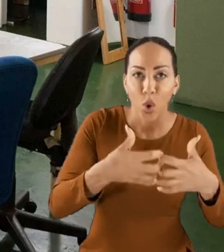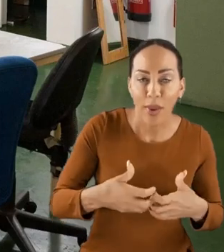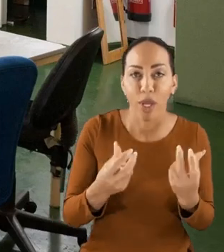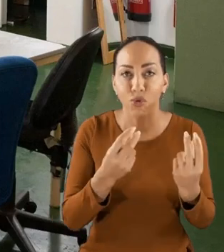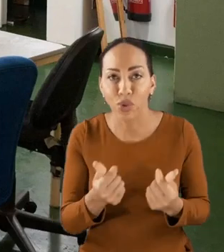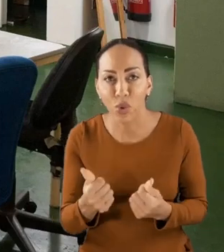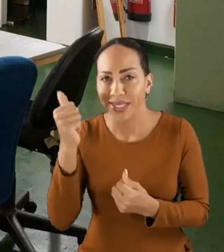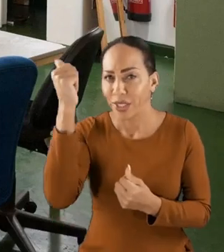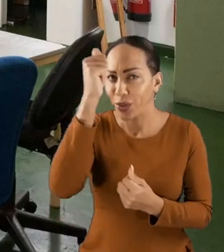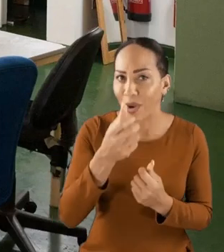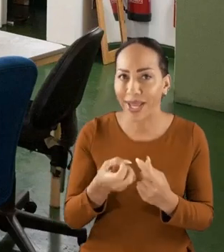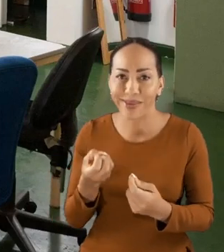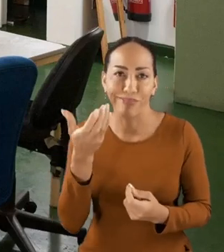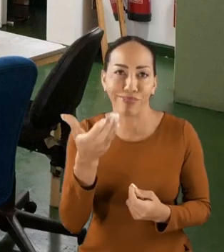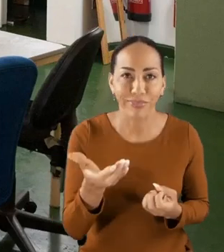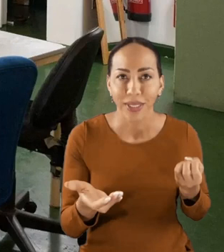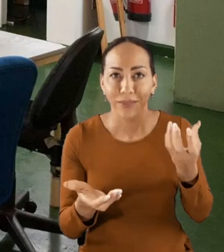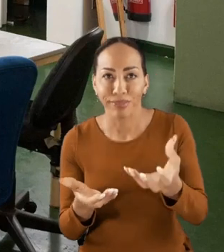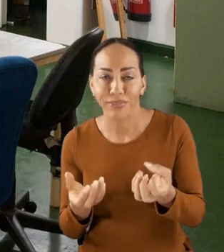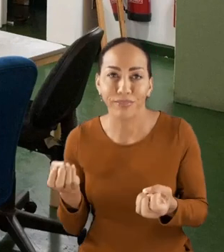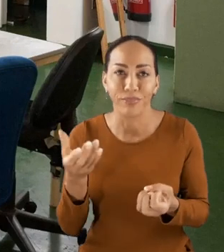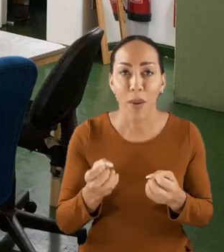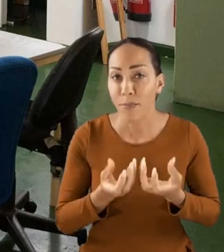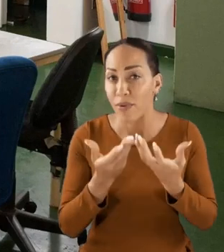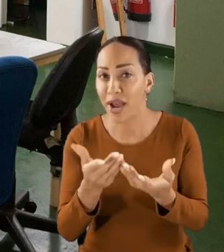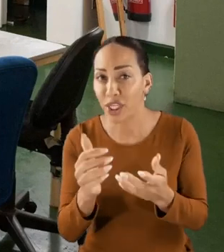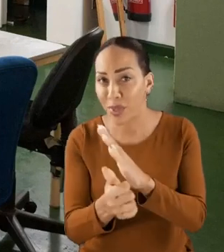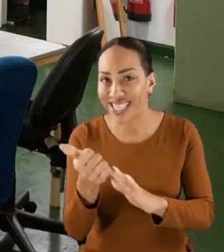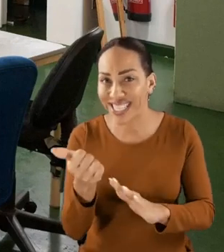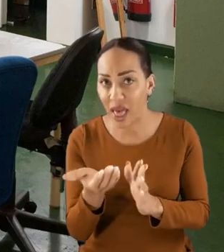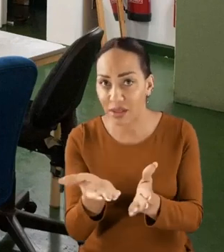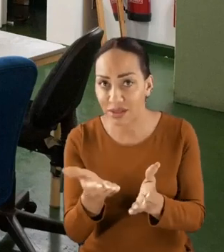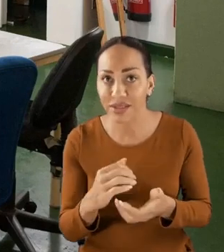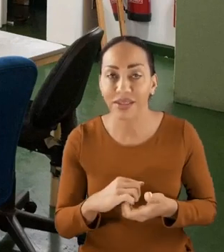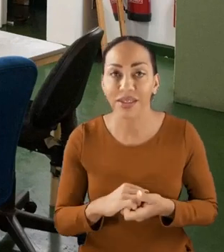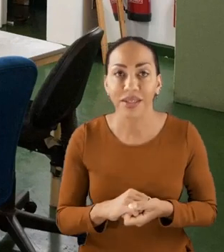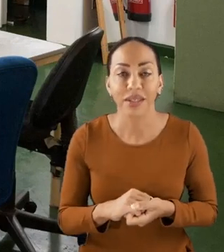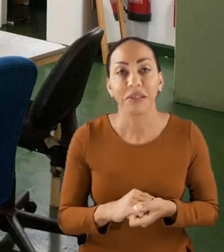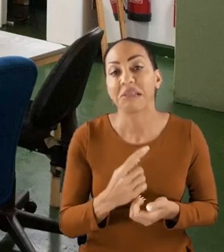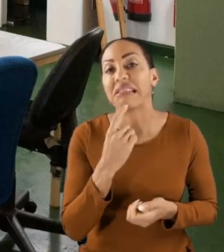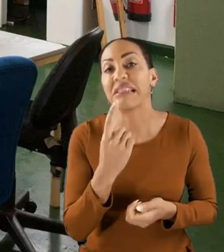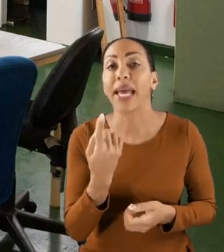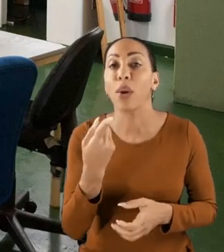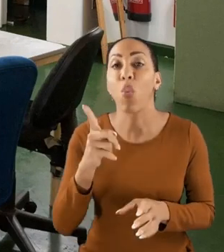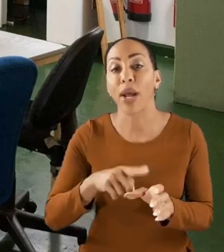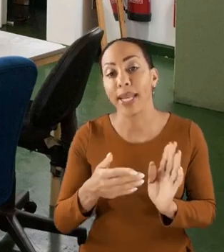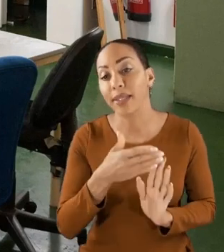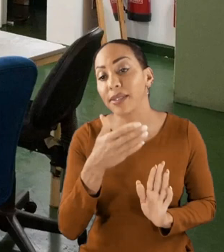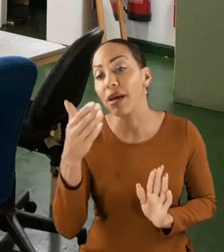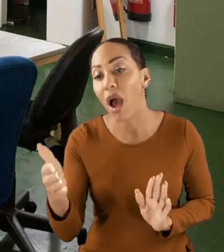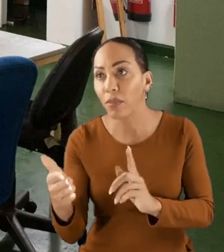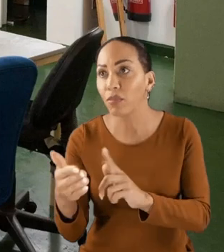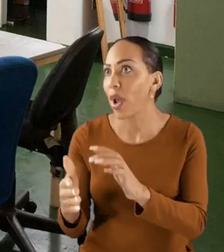and resources and knowledge we're kind of providing, to provide you with the skills to go out and say in a year's time